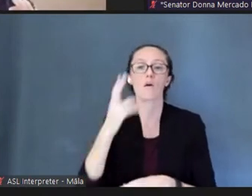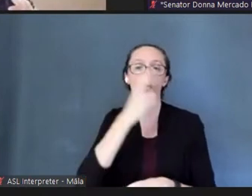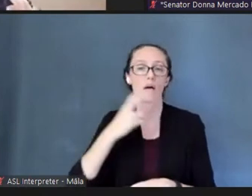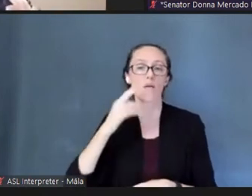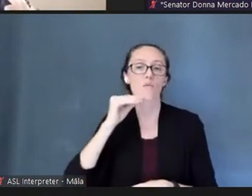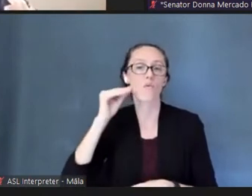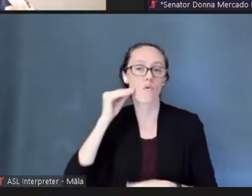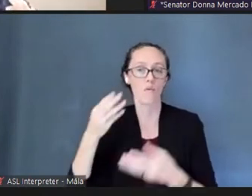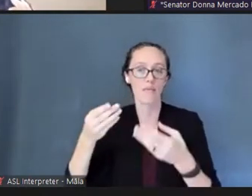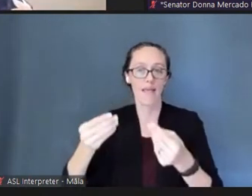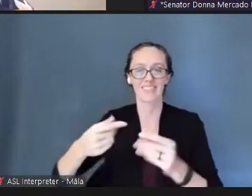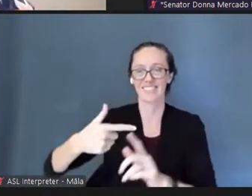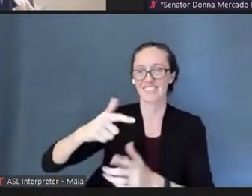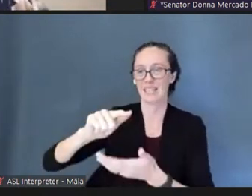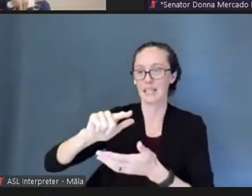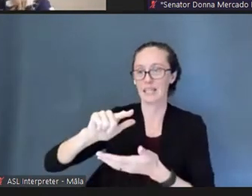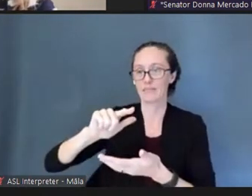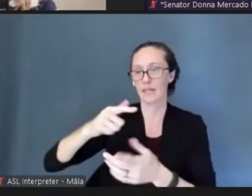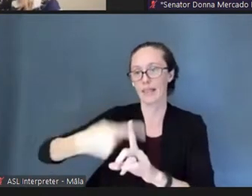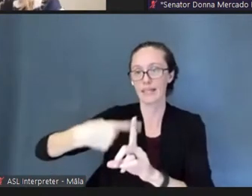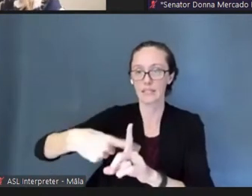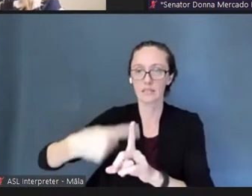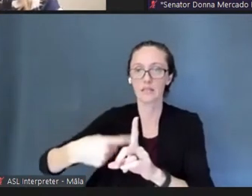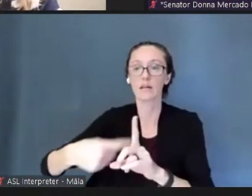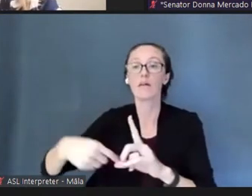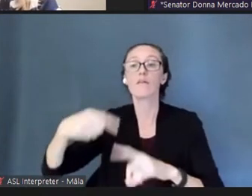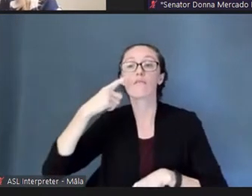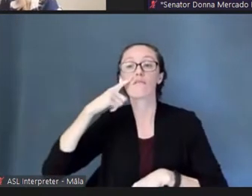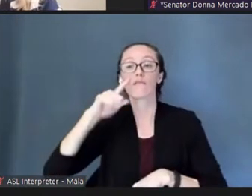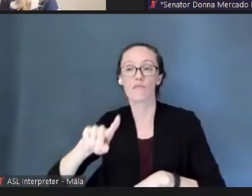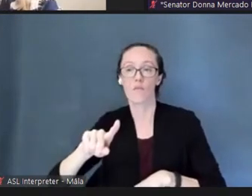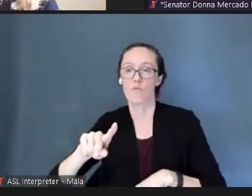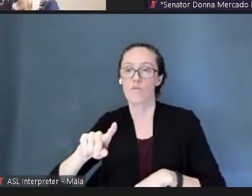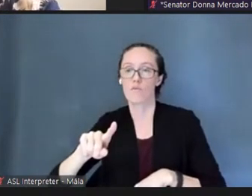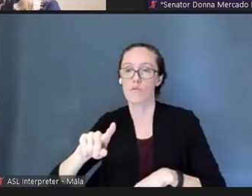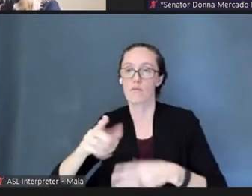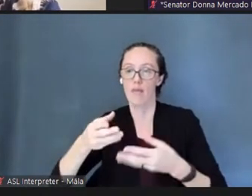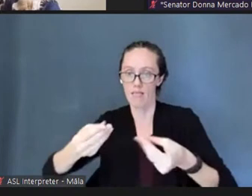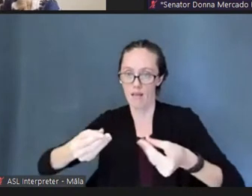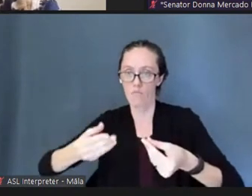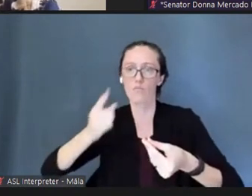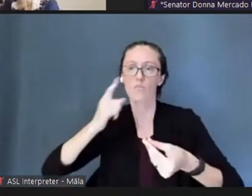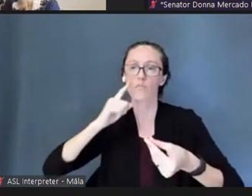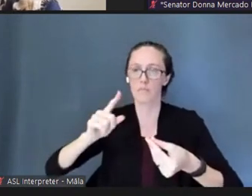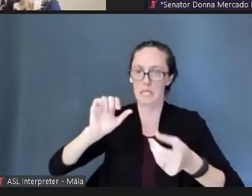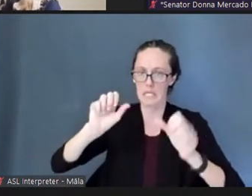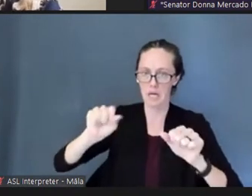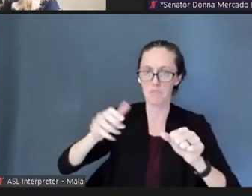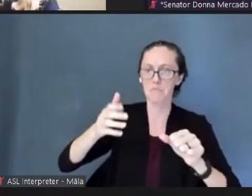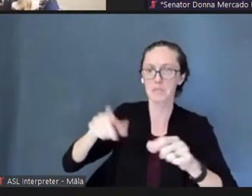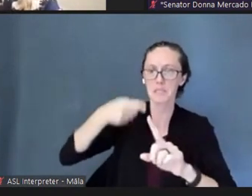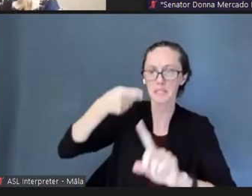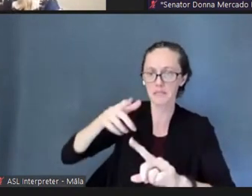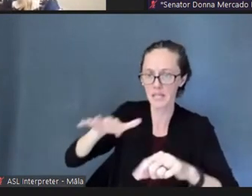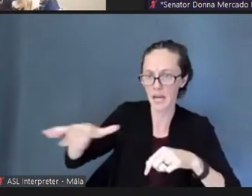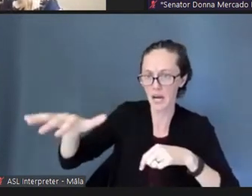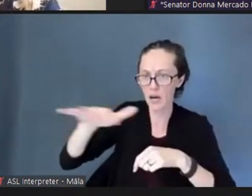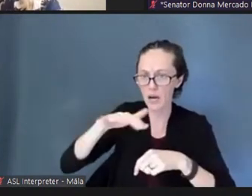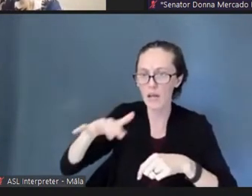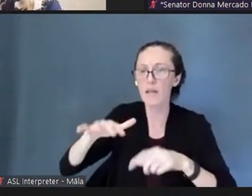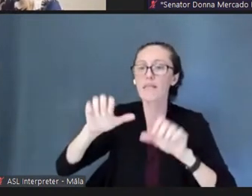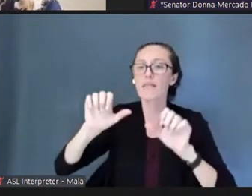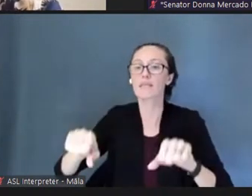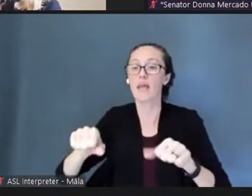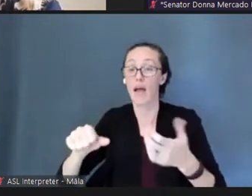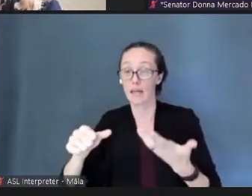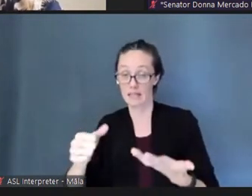agricultural purposes, provides that the availability of the foregoing leases shall be subject to the availability of suitable tracts of land, specifies that the foregoing lease may be for